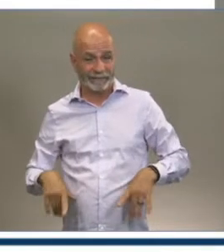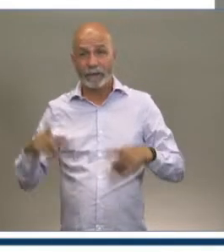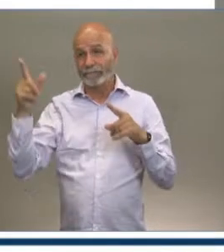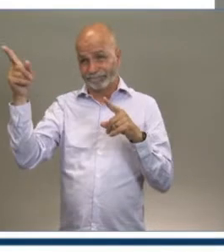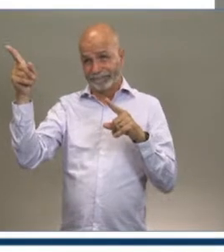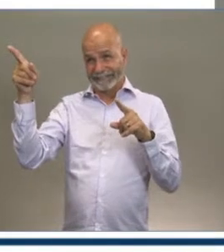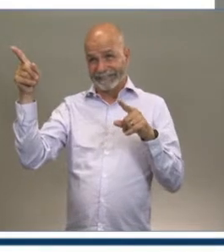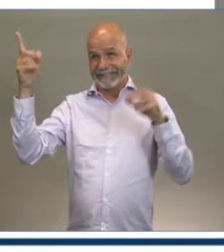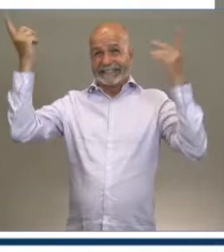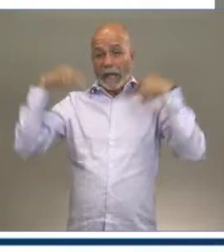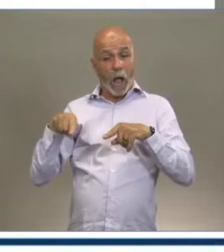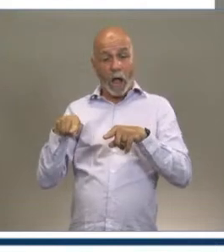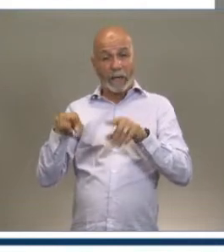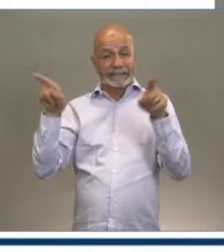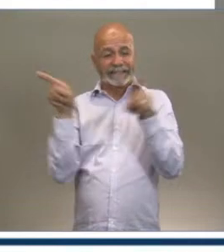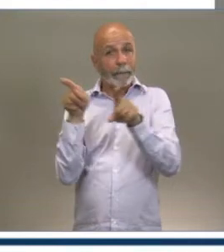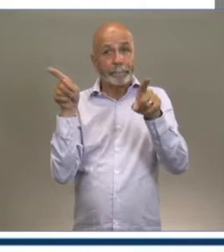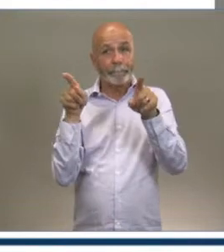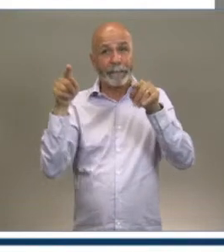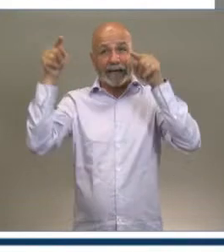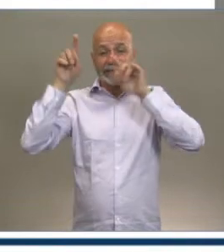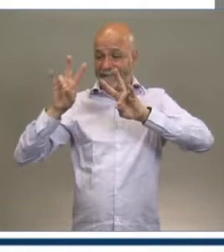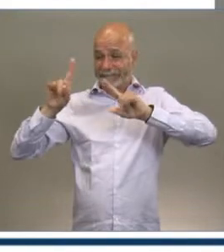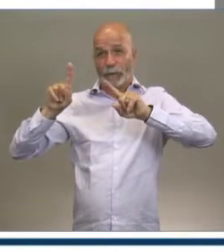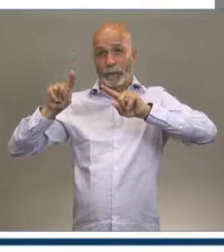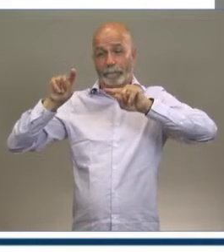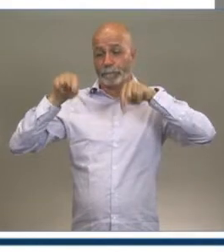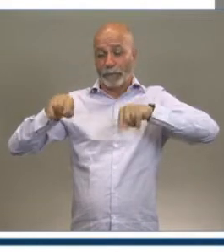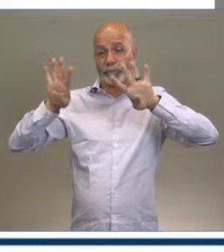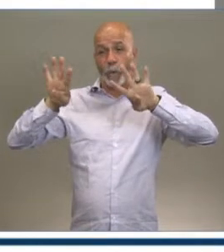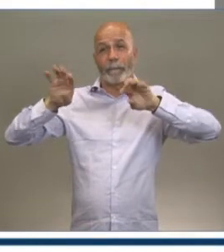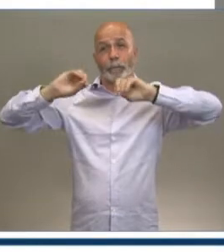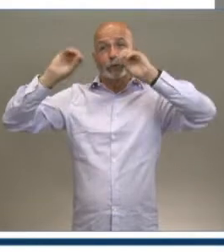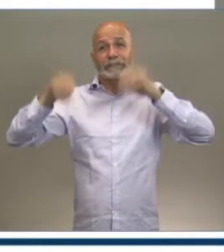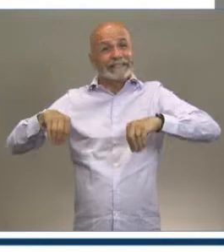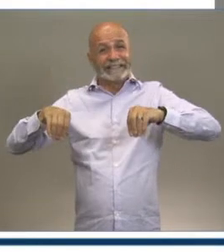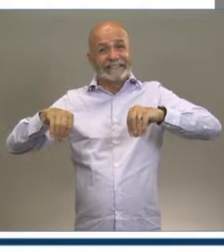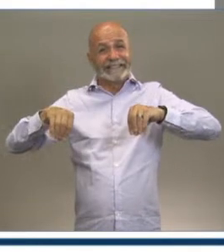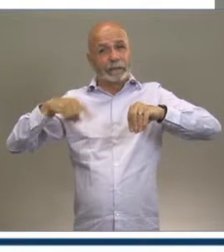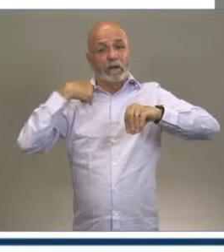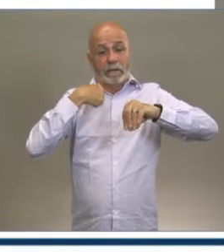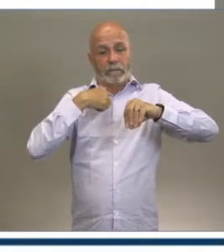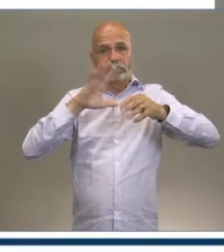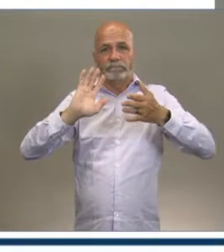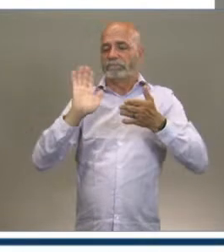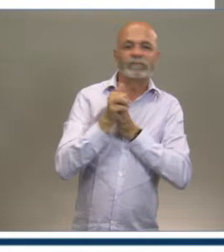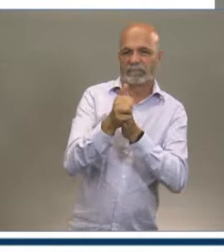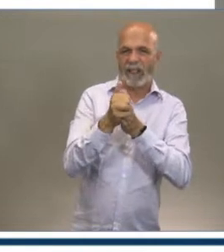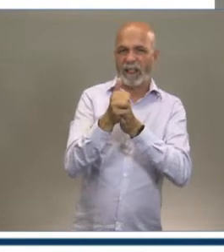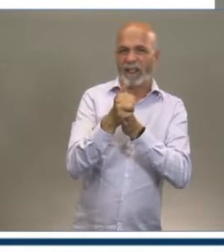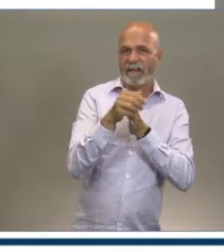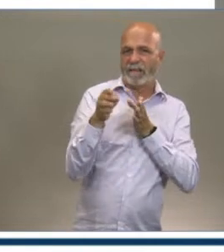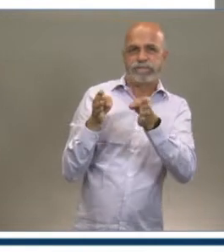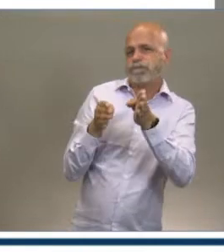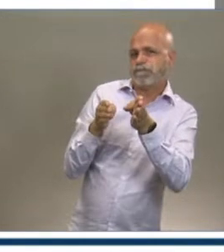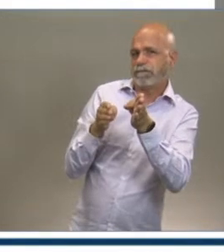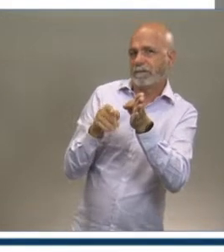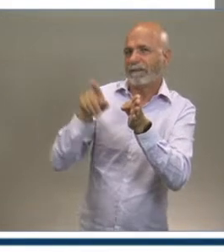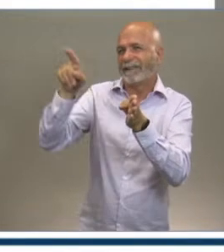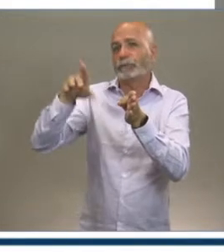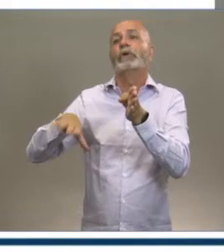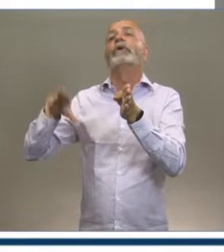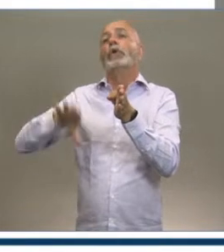of 71.4%, as I said, of the entire population with at least 1 dose of vaccine. The national average